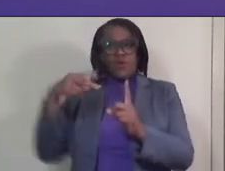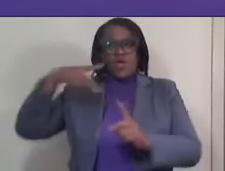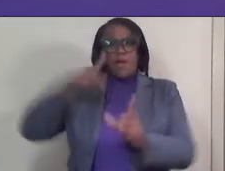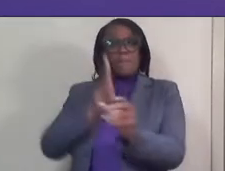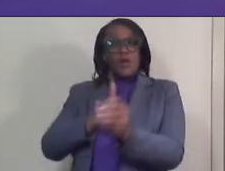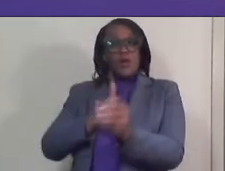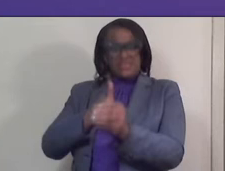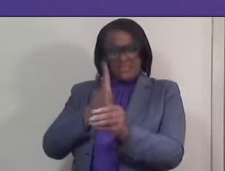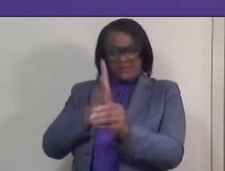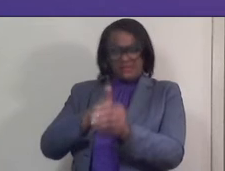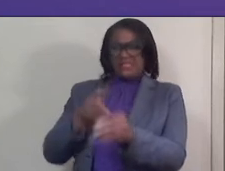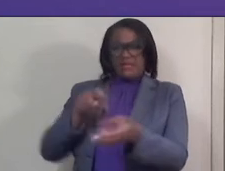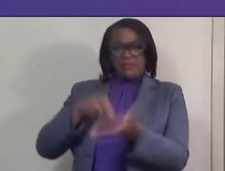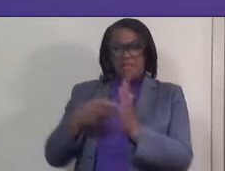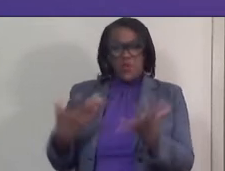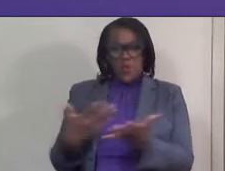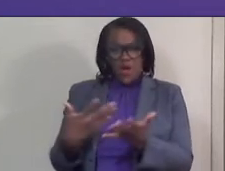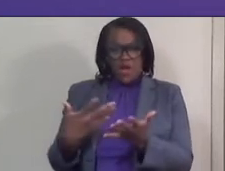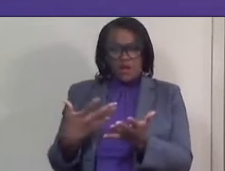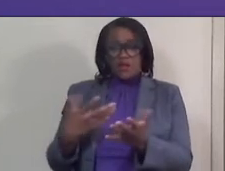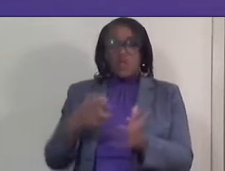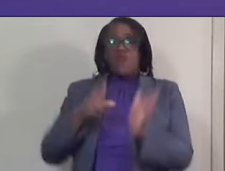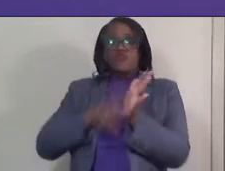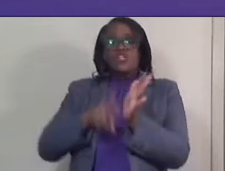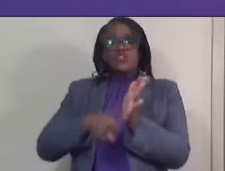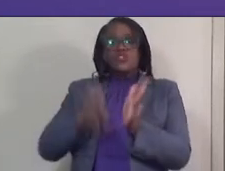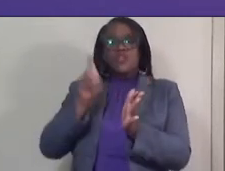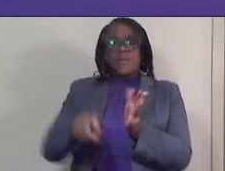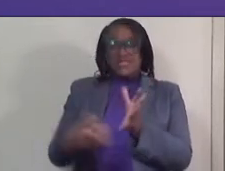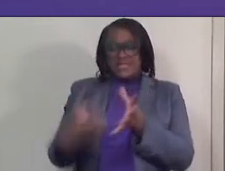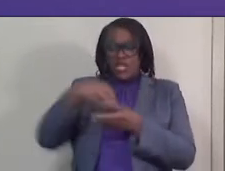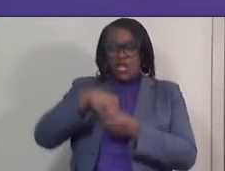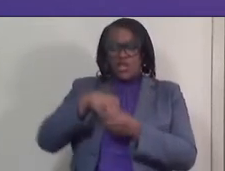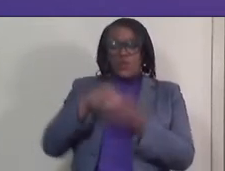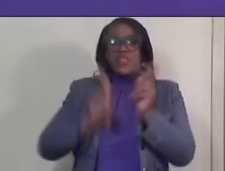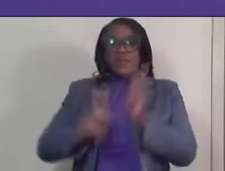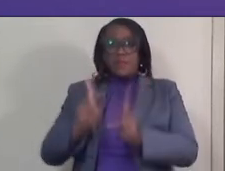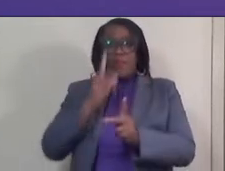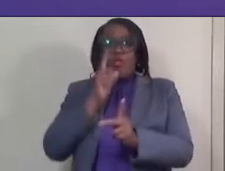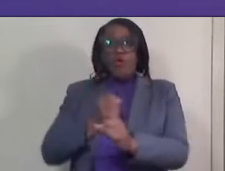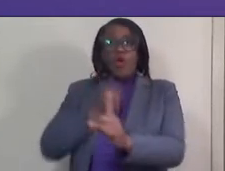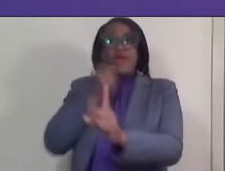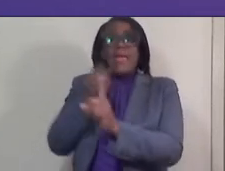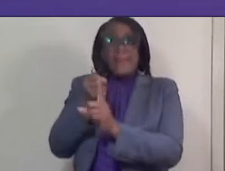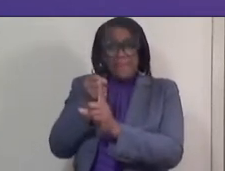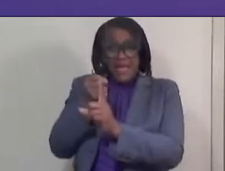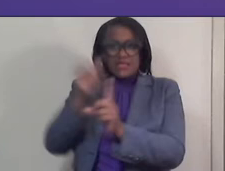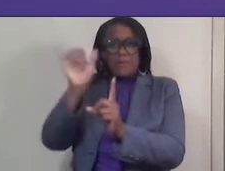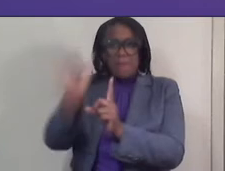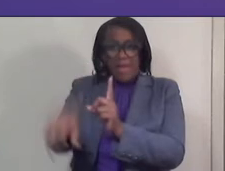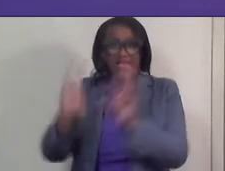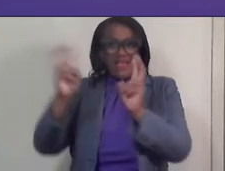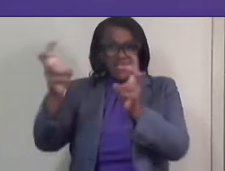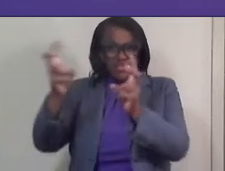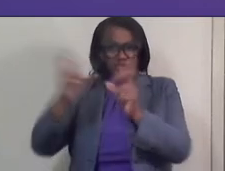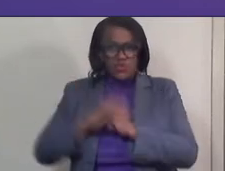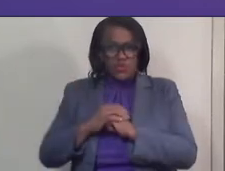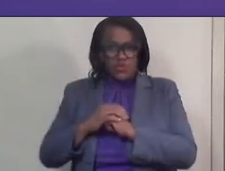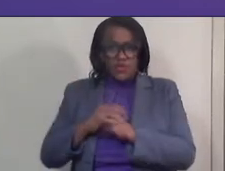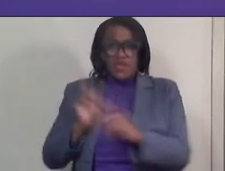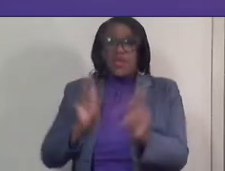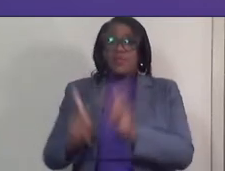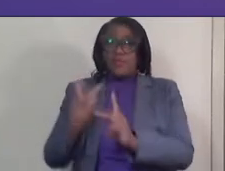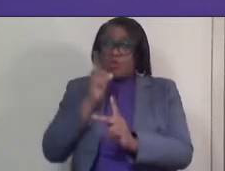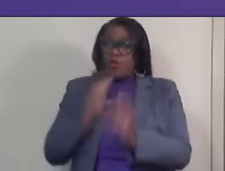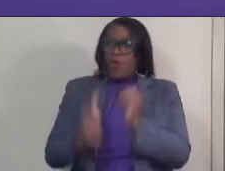that the research must include the people who are impacted by the issue at hand. The people that are most